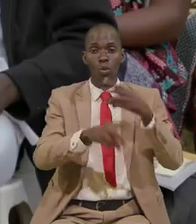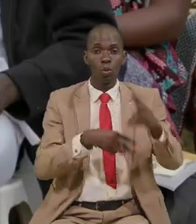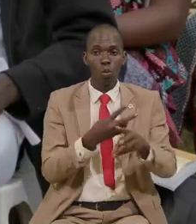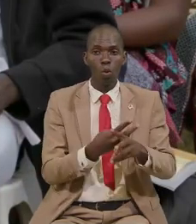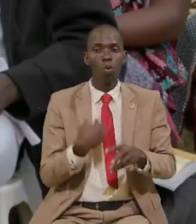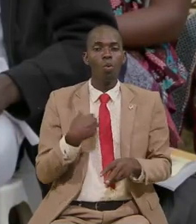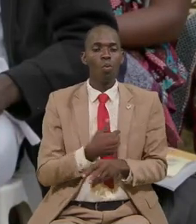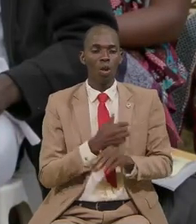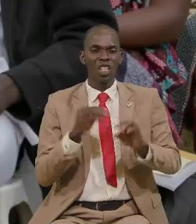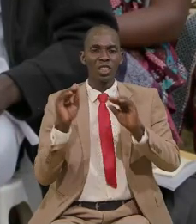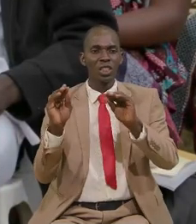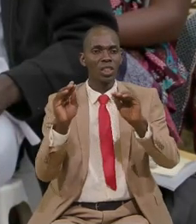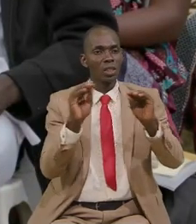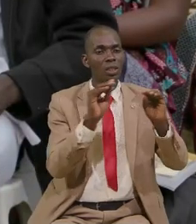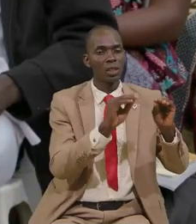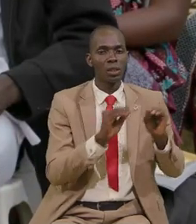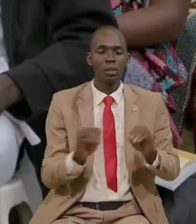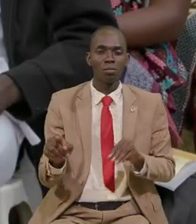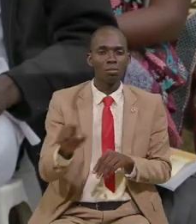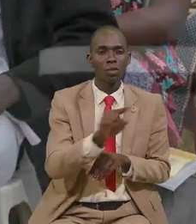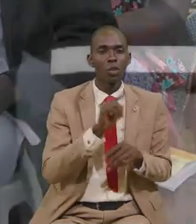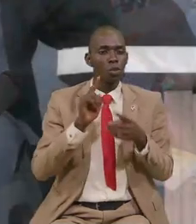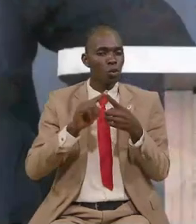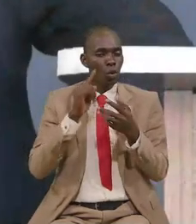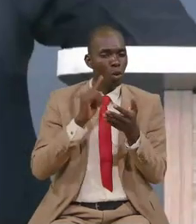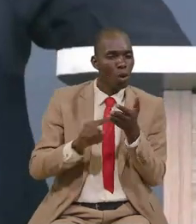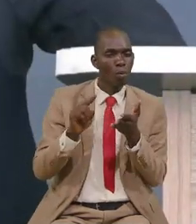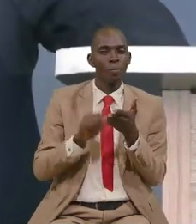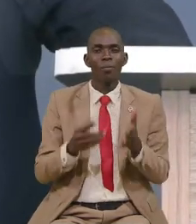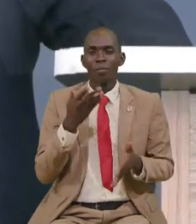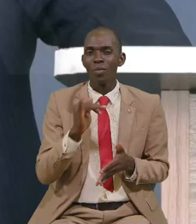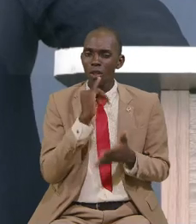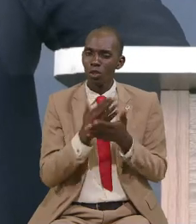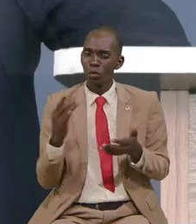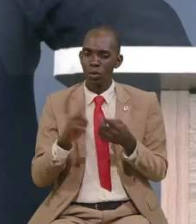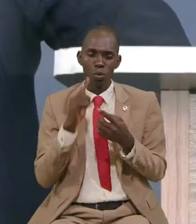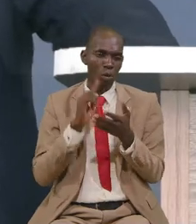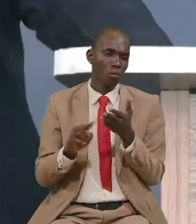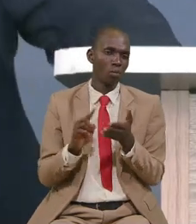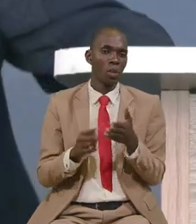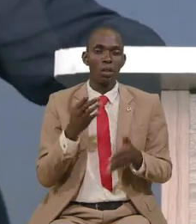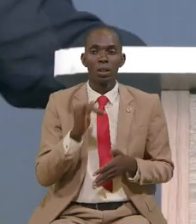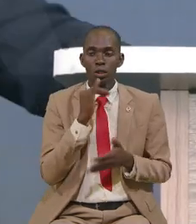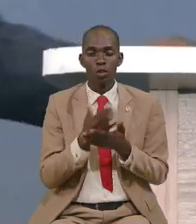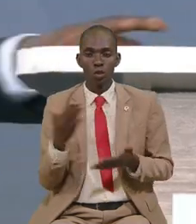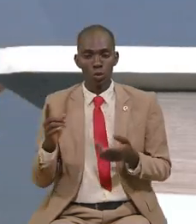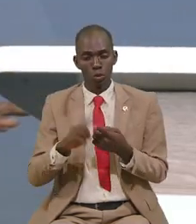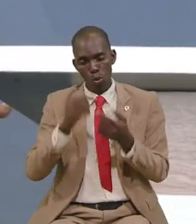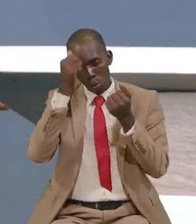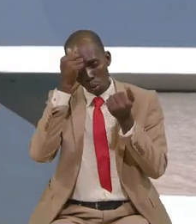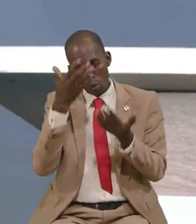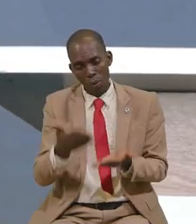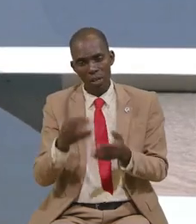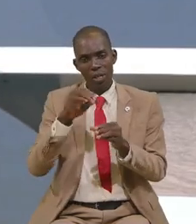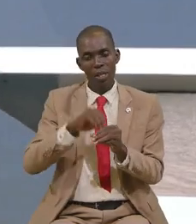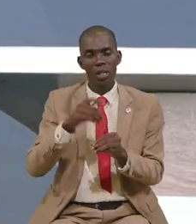teach them to observe. There is something to observe, there is something to be in the